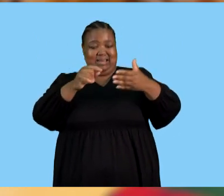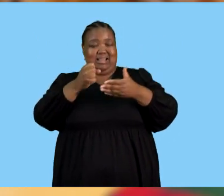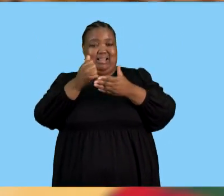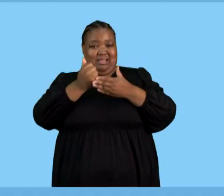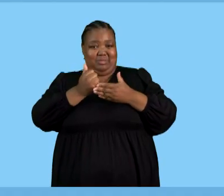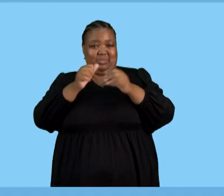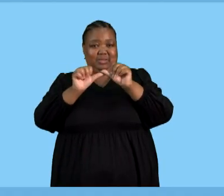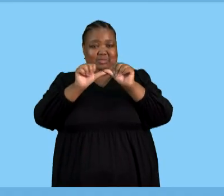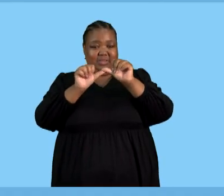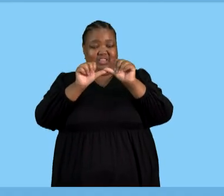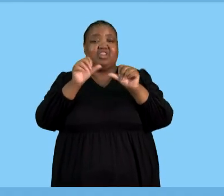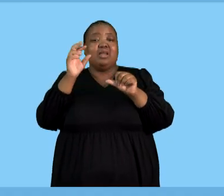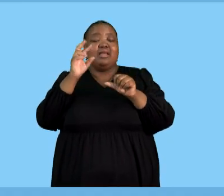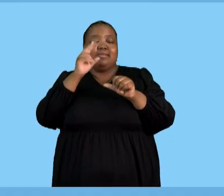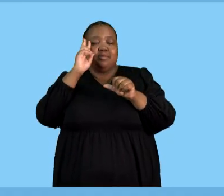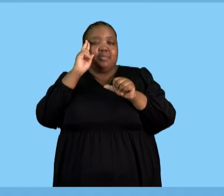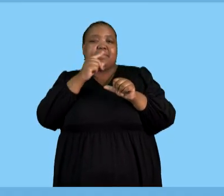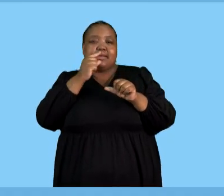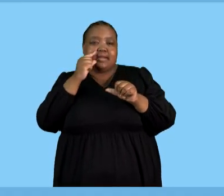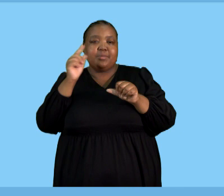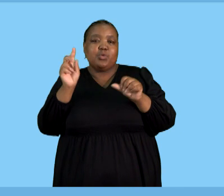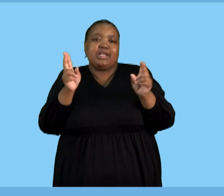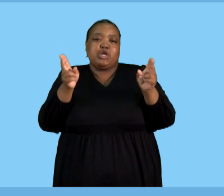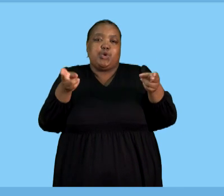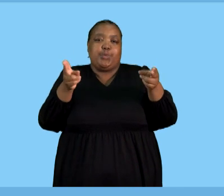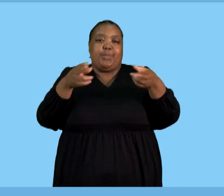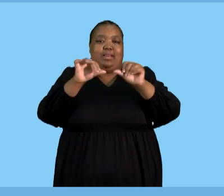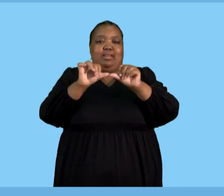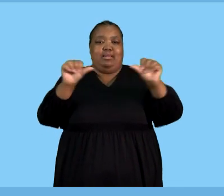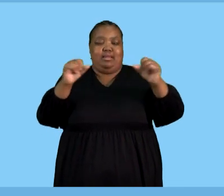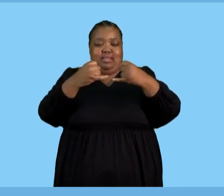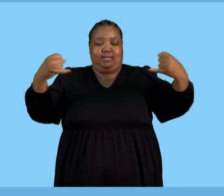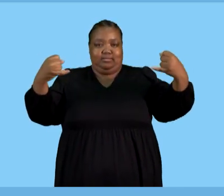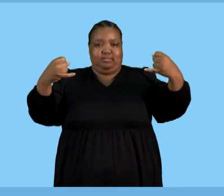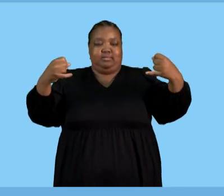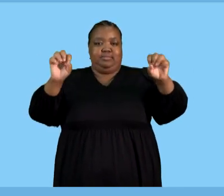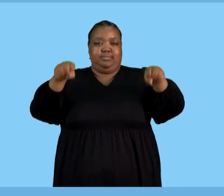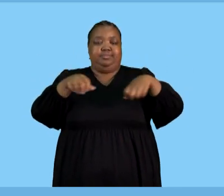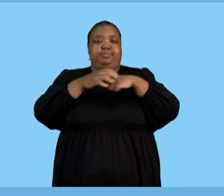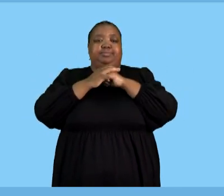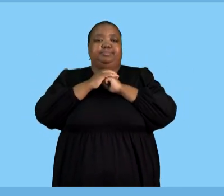That line is called your normal. So it is called a normal.